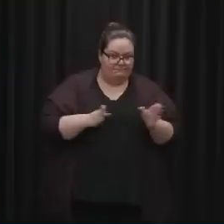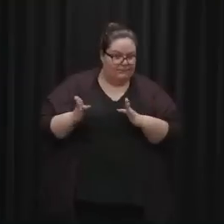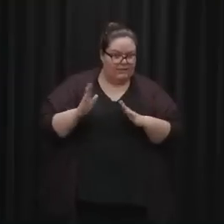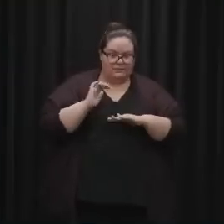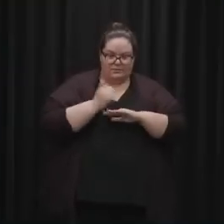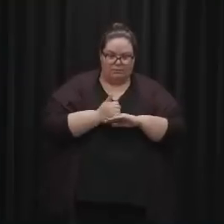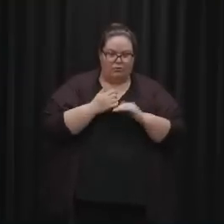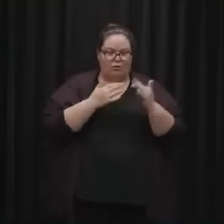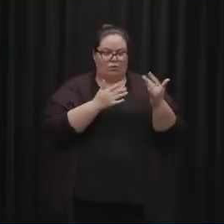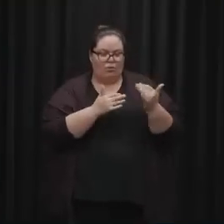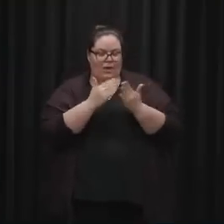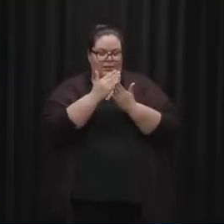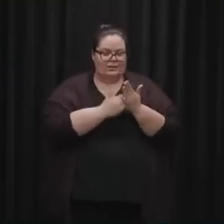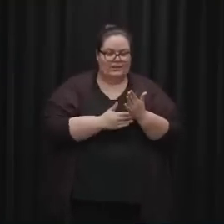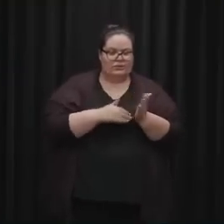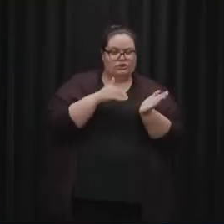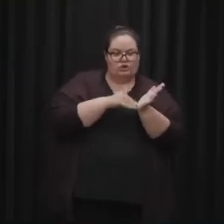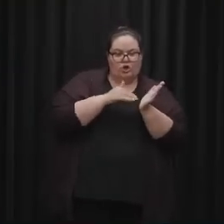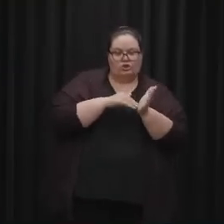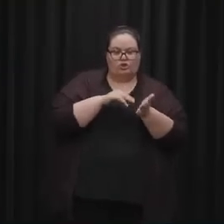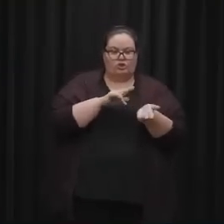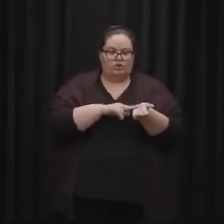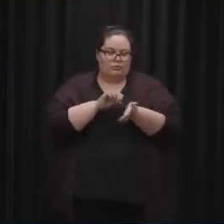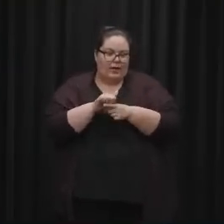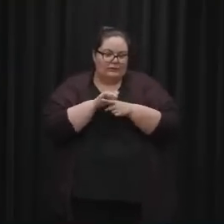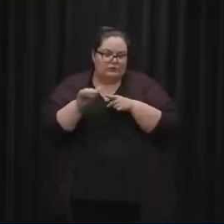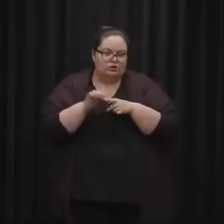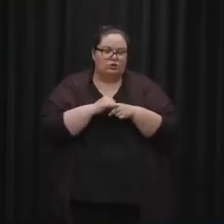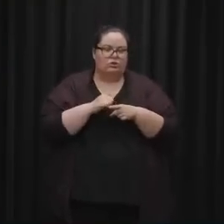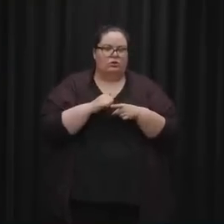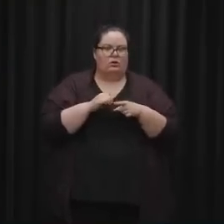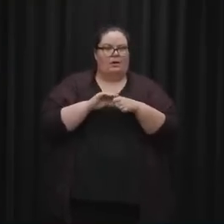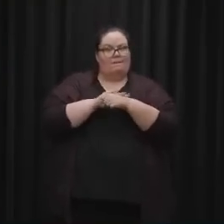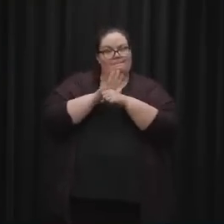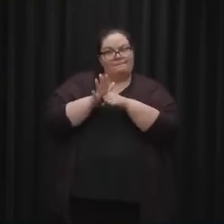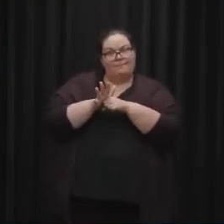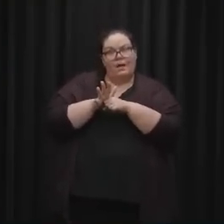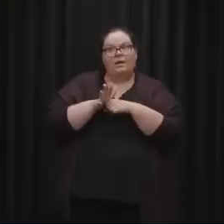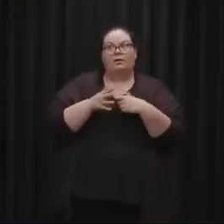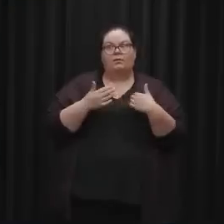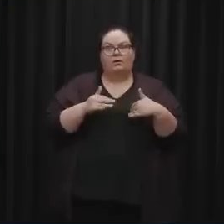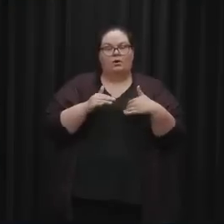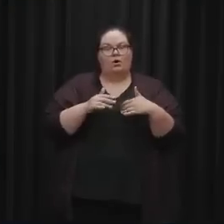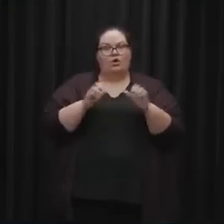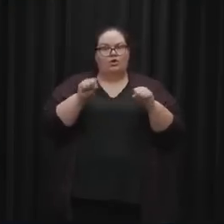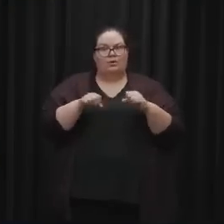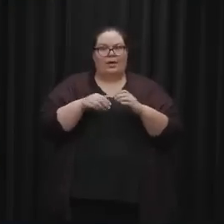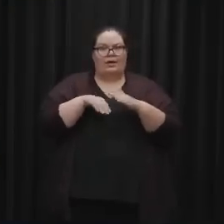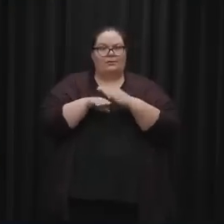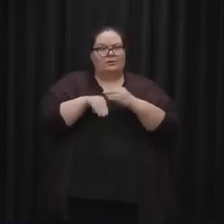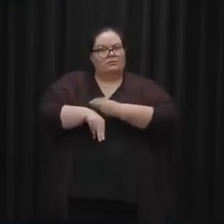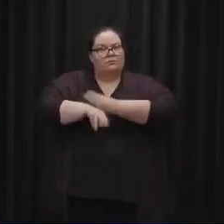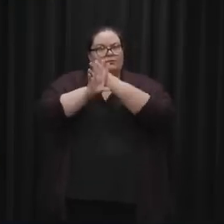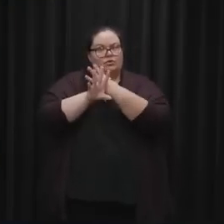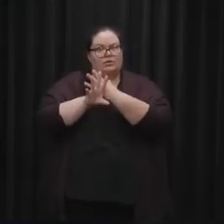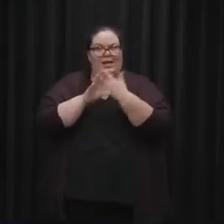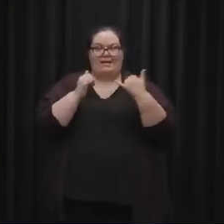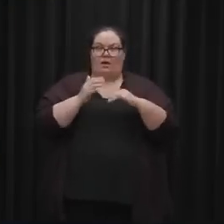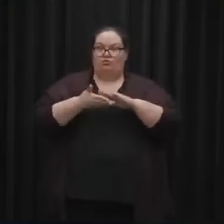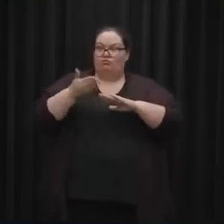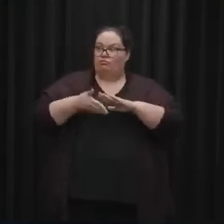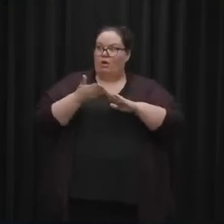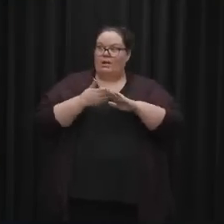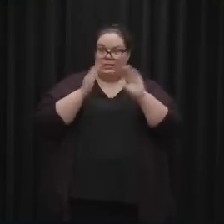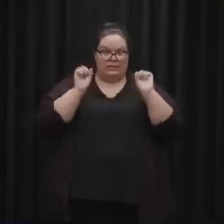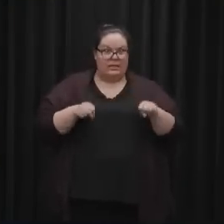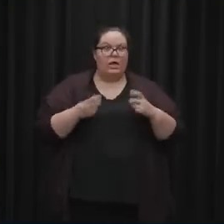place about wait lists and primary care. We learned during the pandemic about primary care could be accessed through virtually, and that now is up and